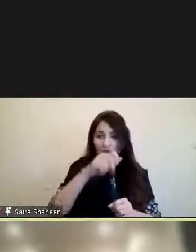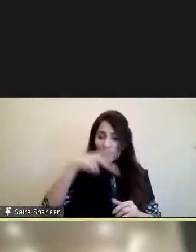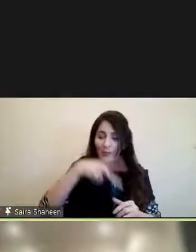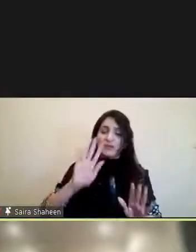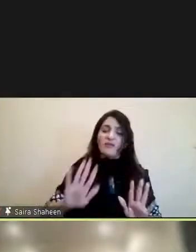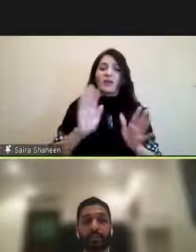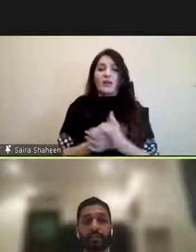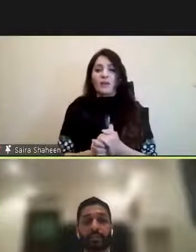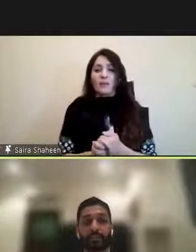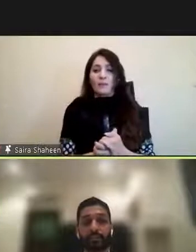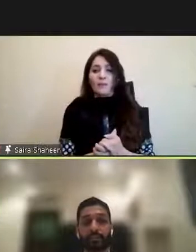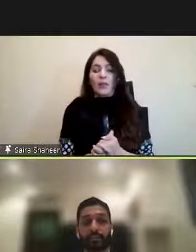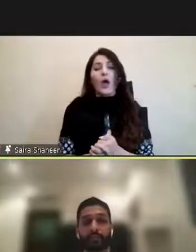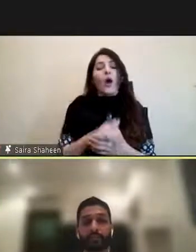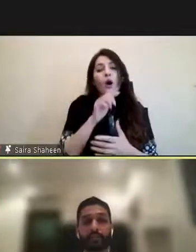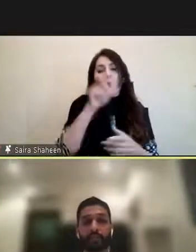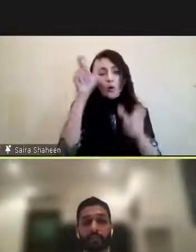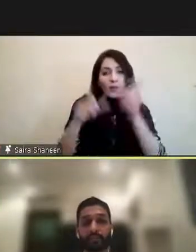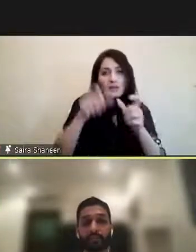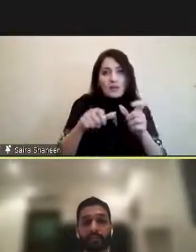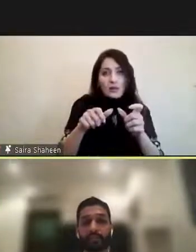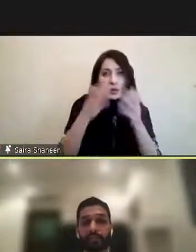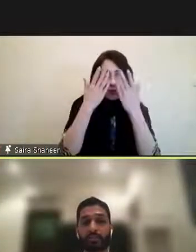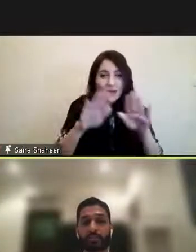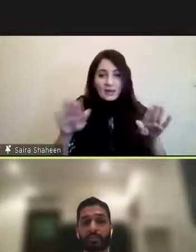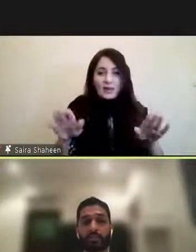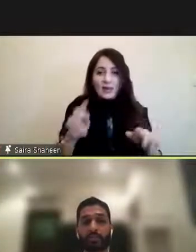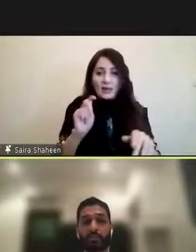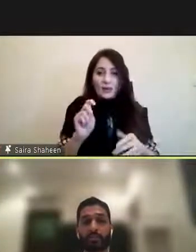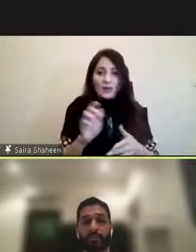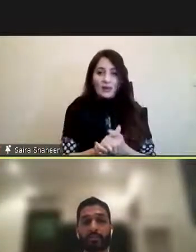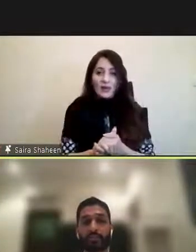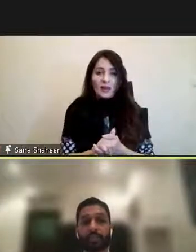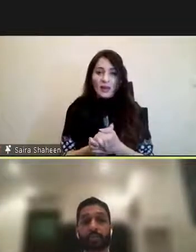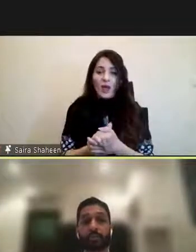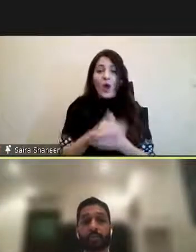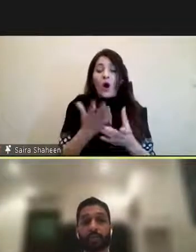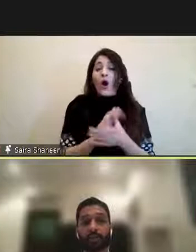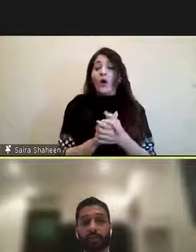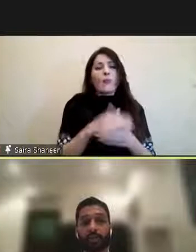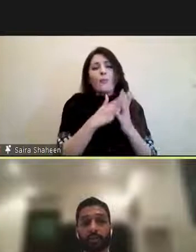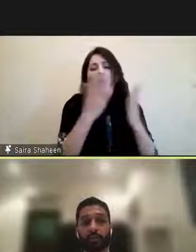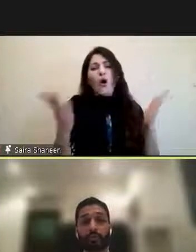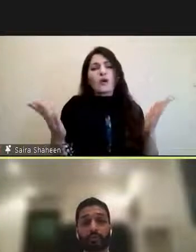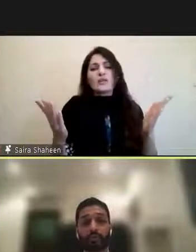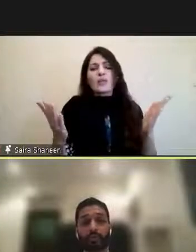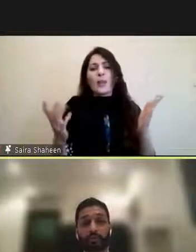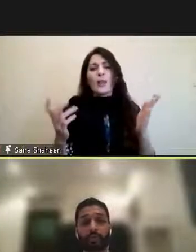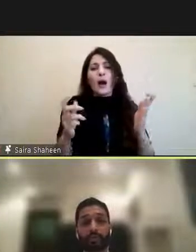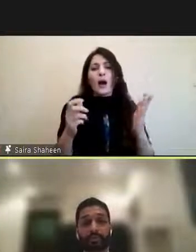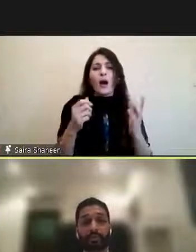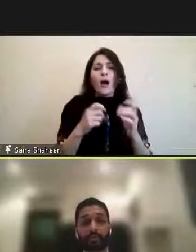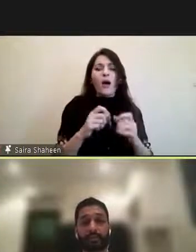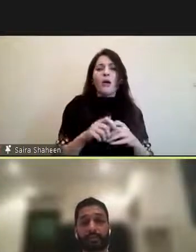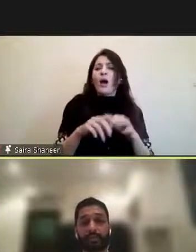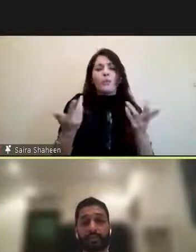blindness. Nirmita has served on several government committees, such as the Committee to Draft the National Policy on Universal